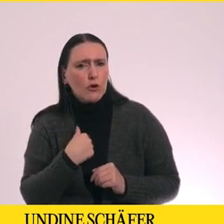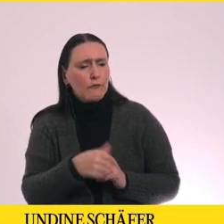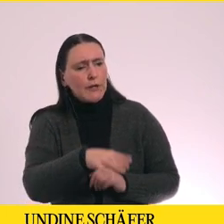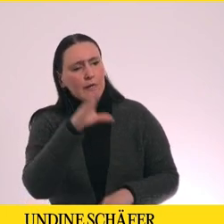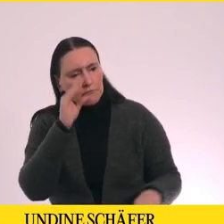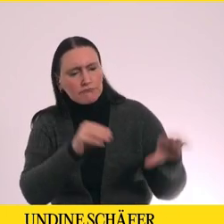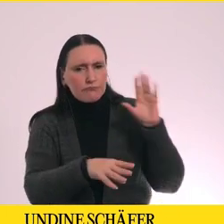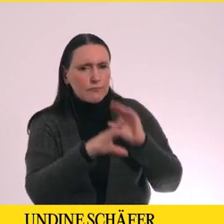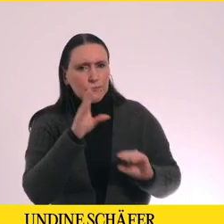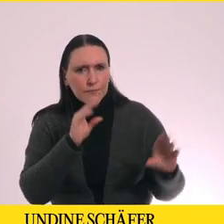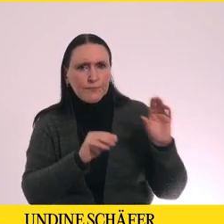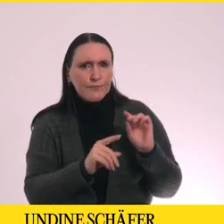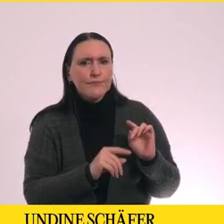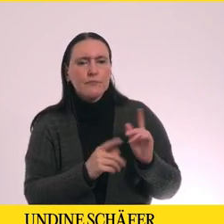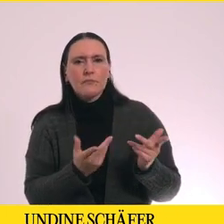victimization of the other.